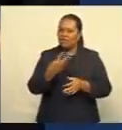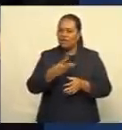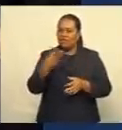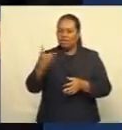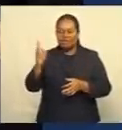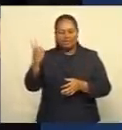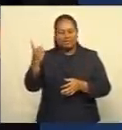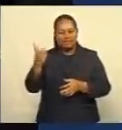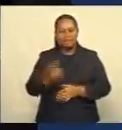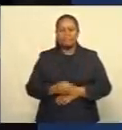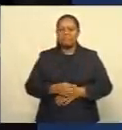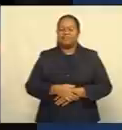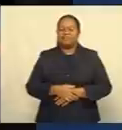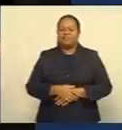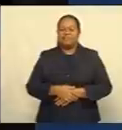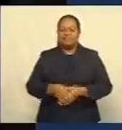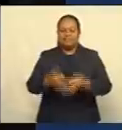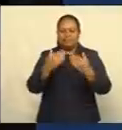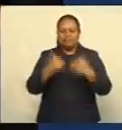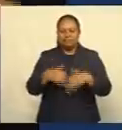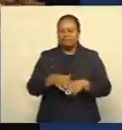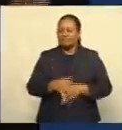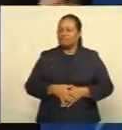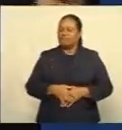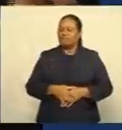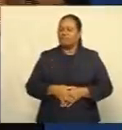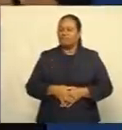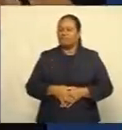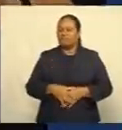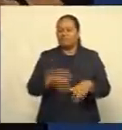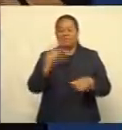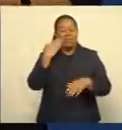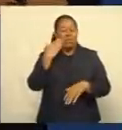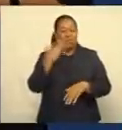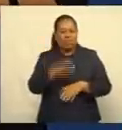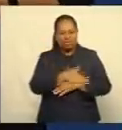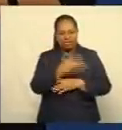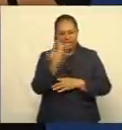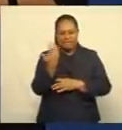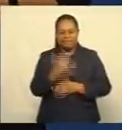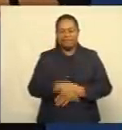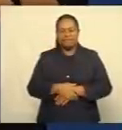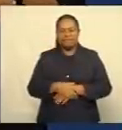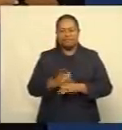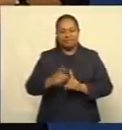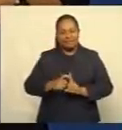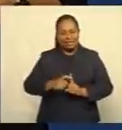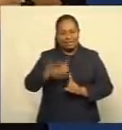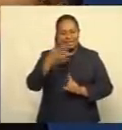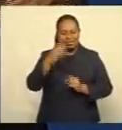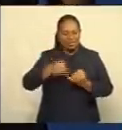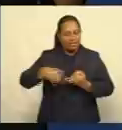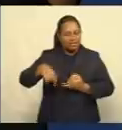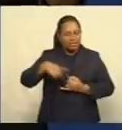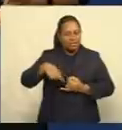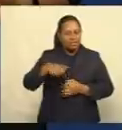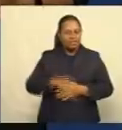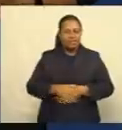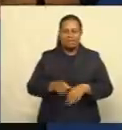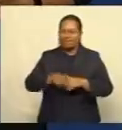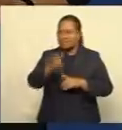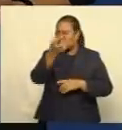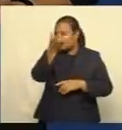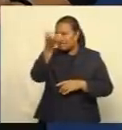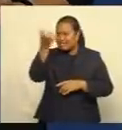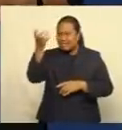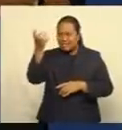like 38 degrees. Must have been a real hot day. Eastwards from Pack Harbour to Suva, so cloud cover played